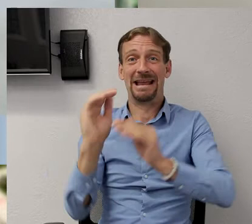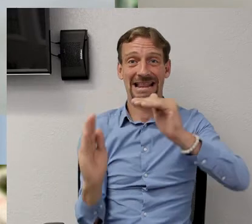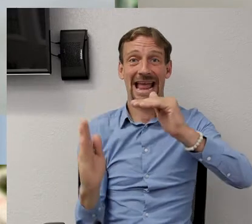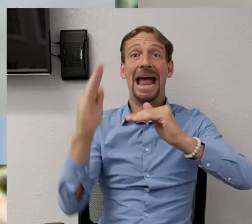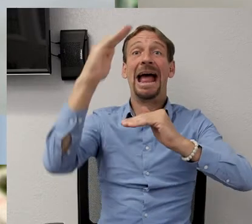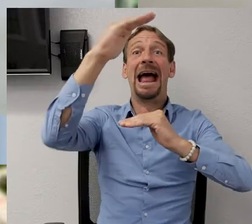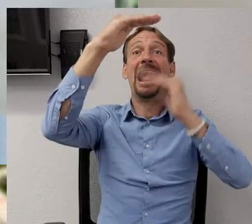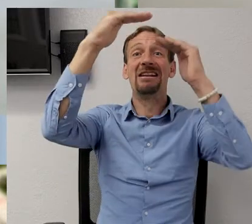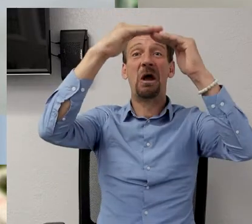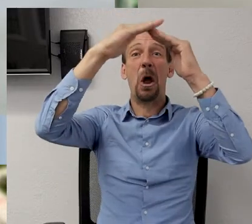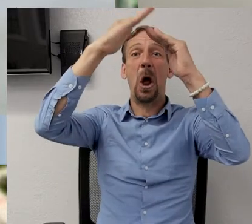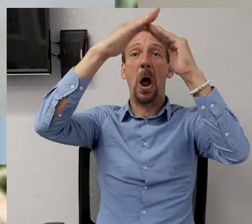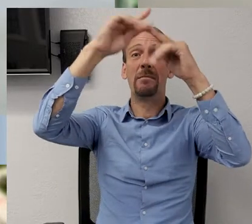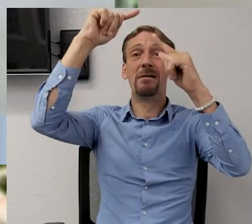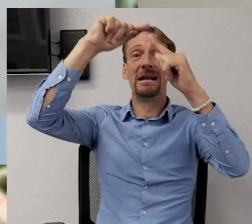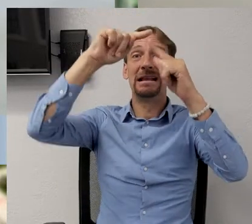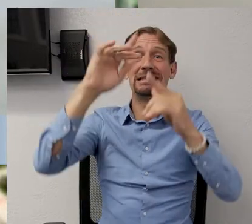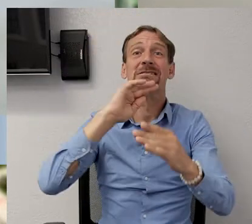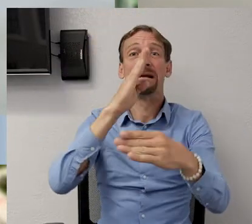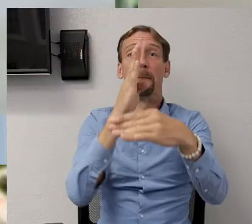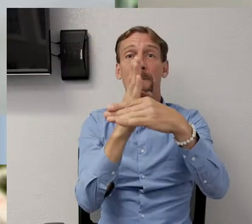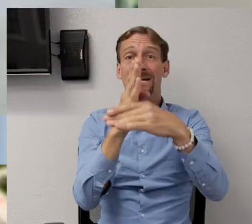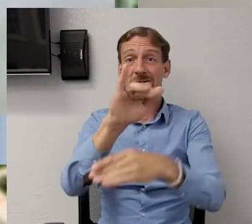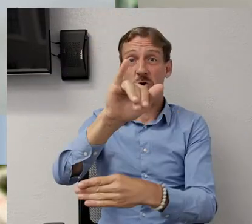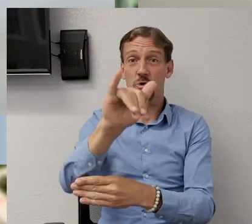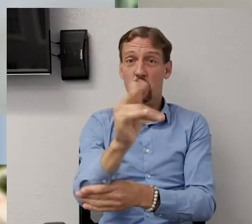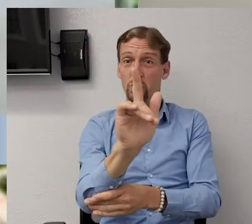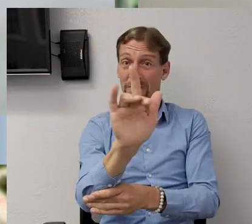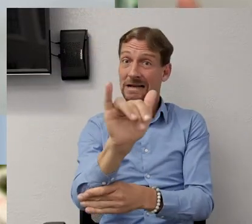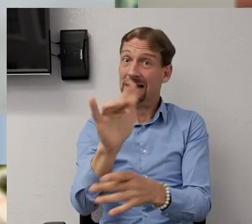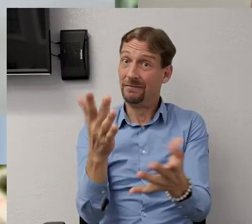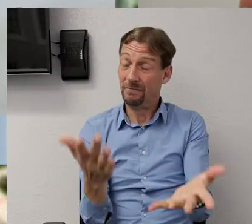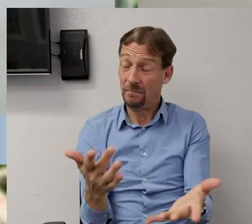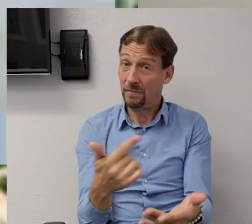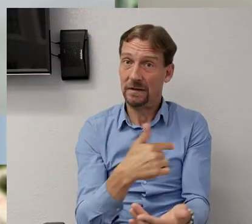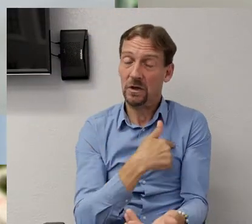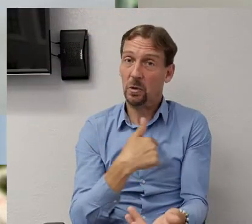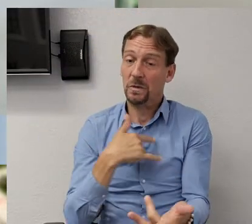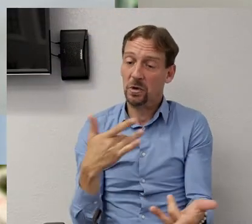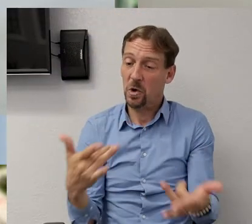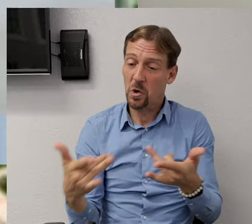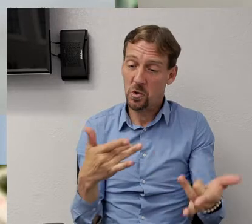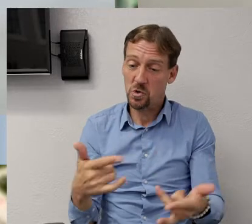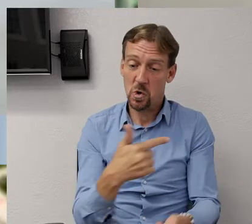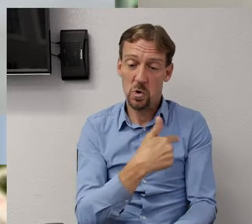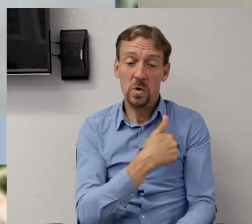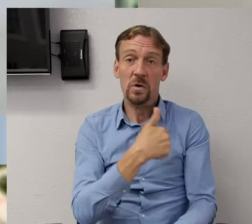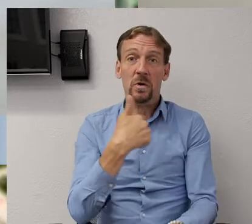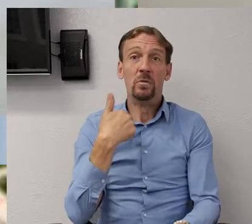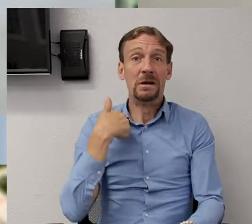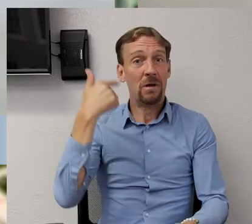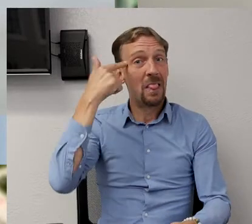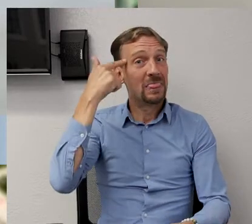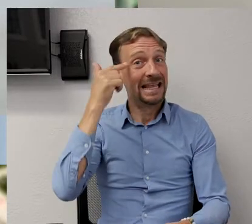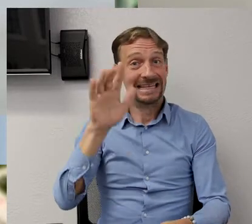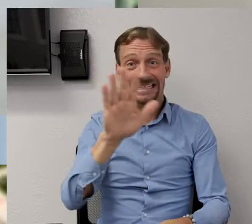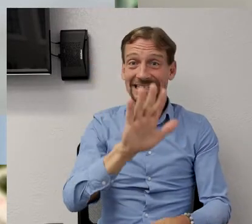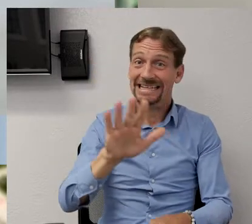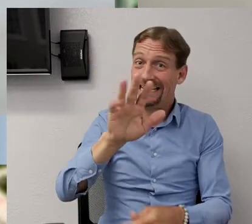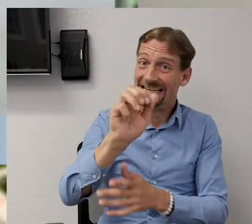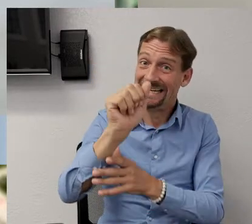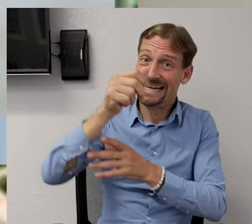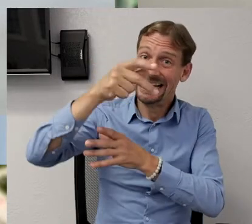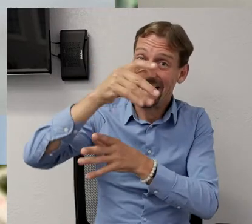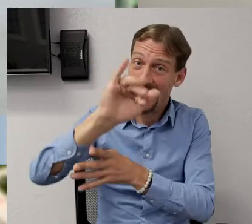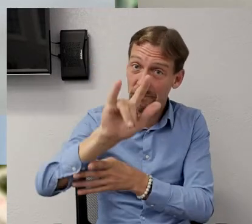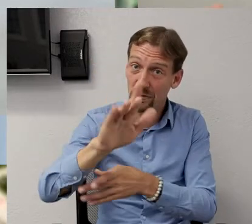mid-July, which was very disconcerting because we were kind of in the middle of April at the time, and the thought